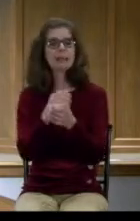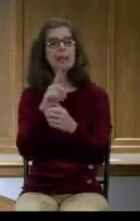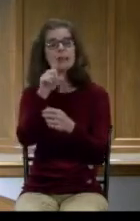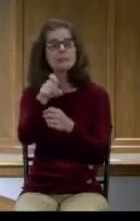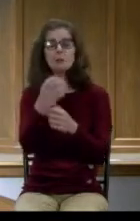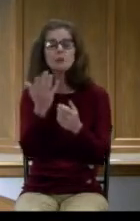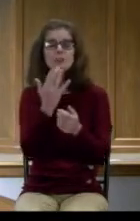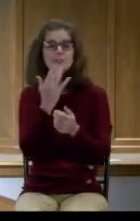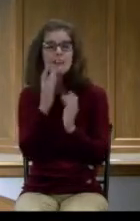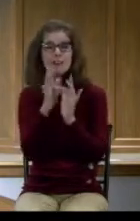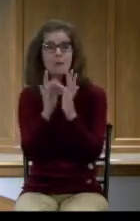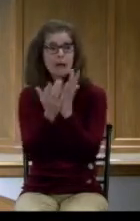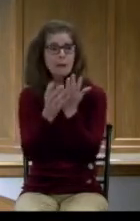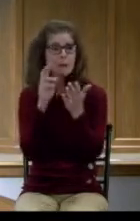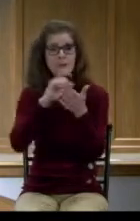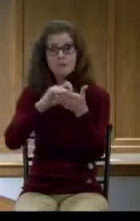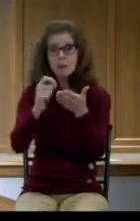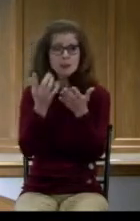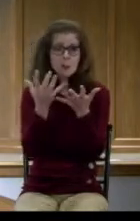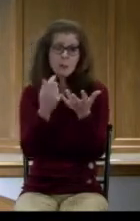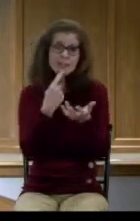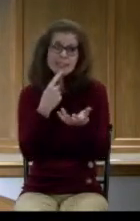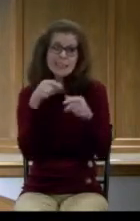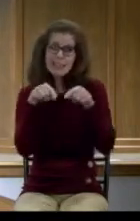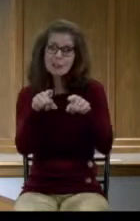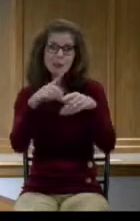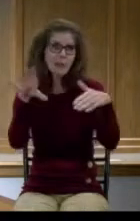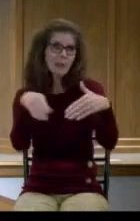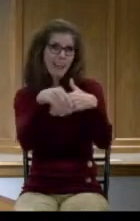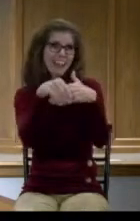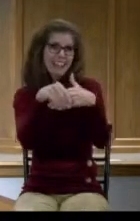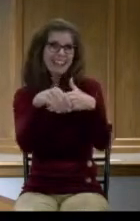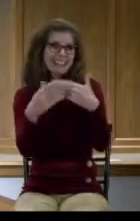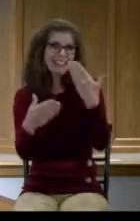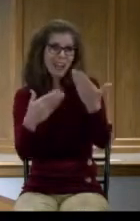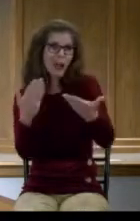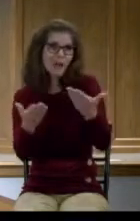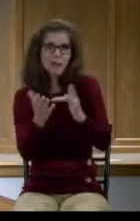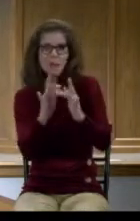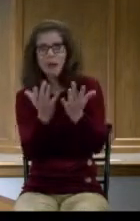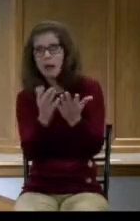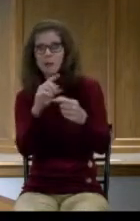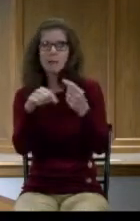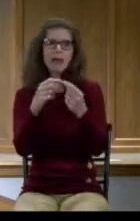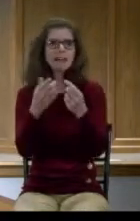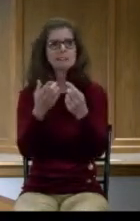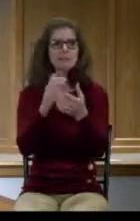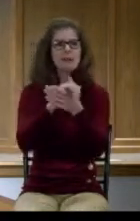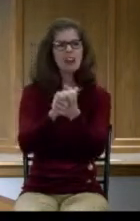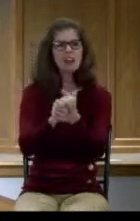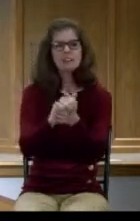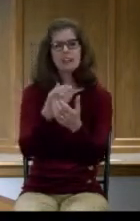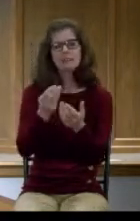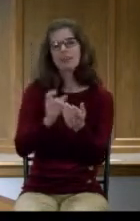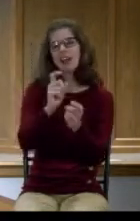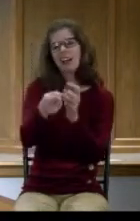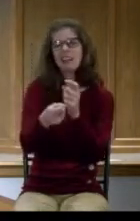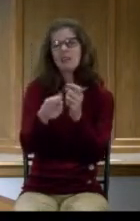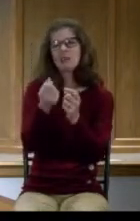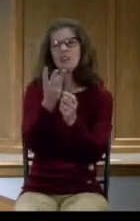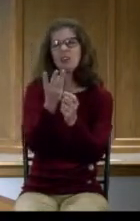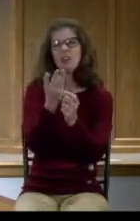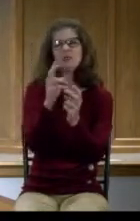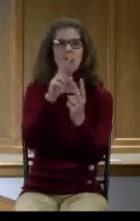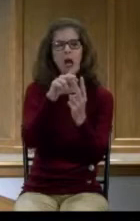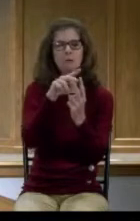your favorite Bible verses you want me to read, or, you know, great words from Scripture about marriage? And I give them a few options of ones that I